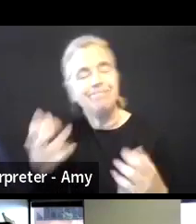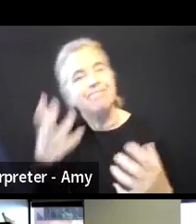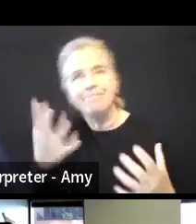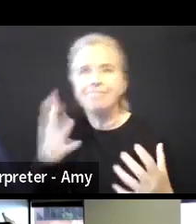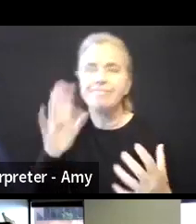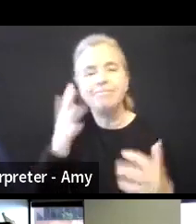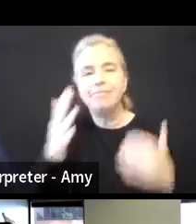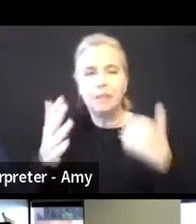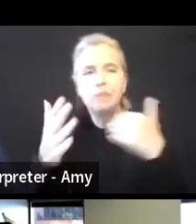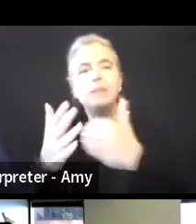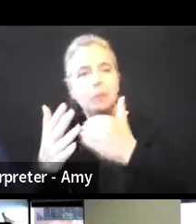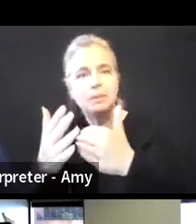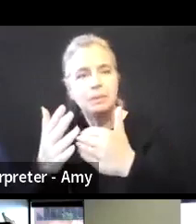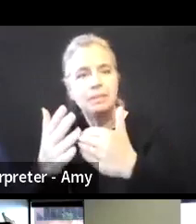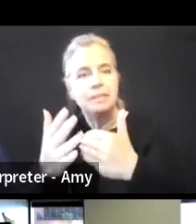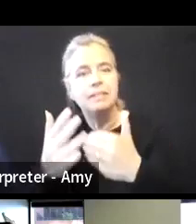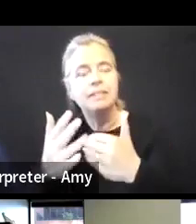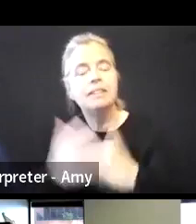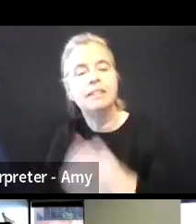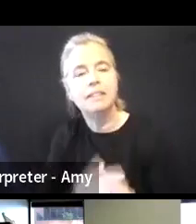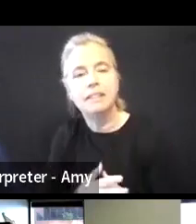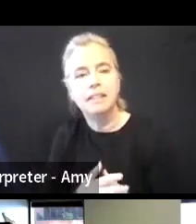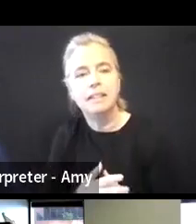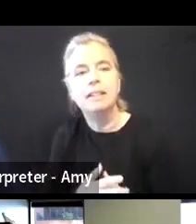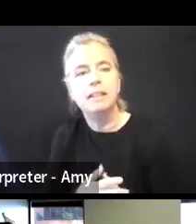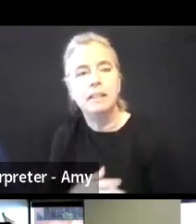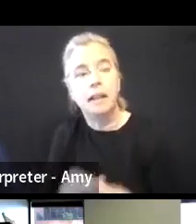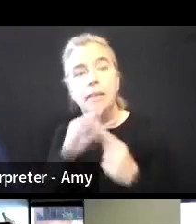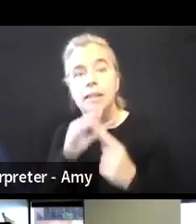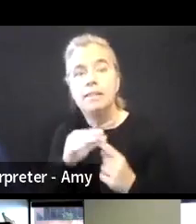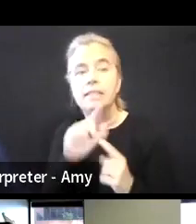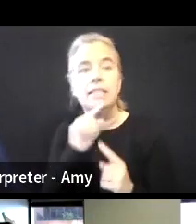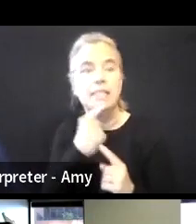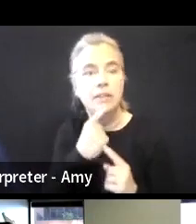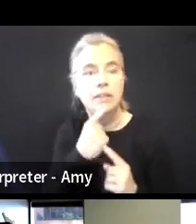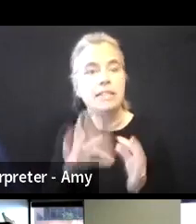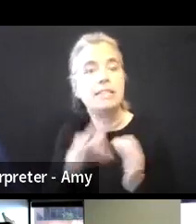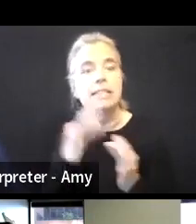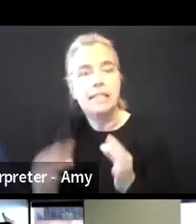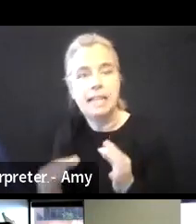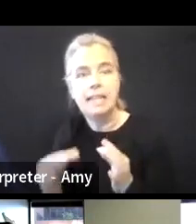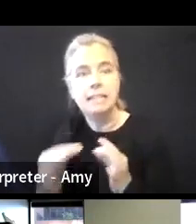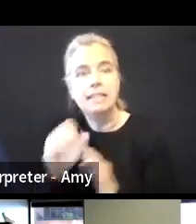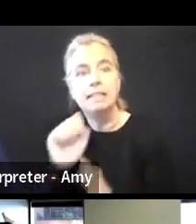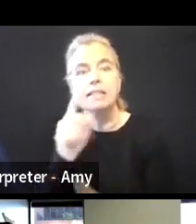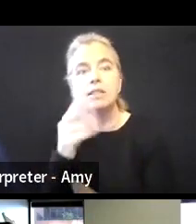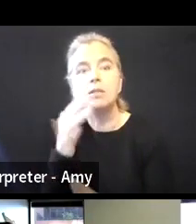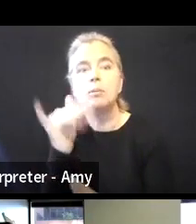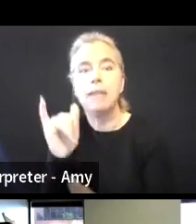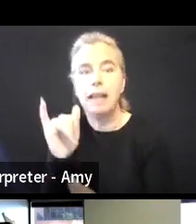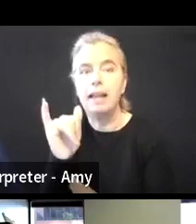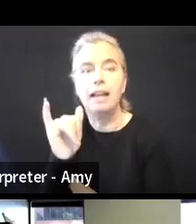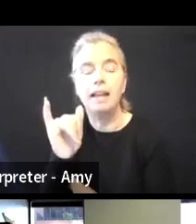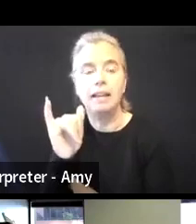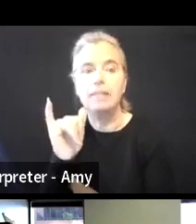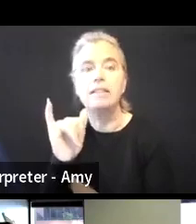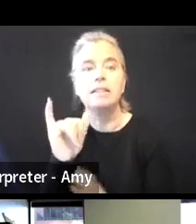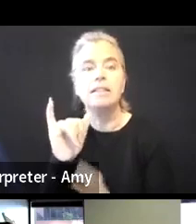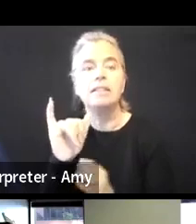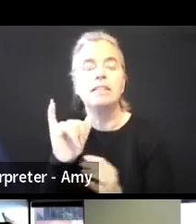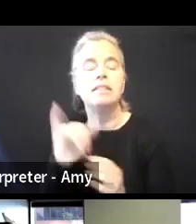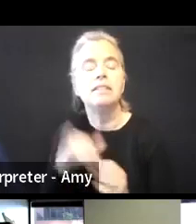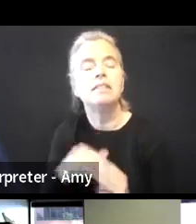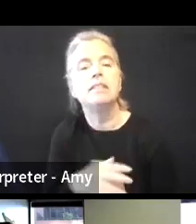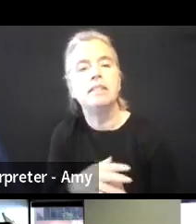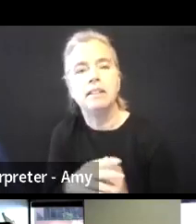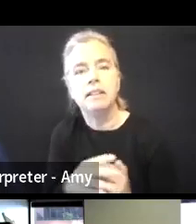unless we have any substantial delays in the supply chain. We have realized some minor delays, such as